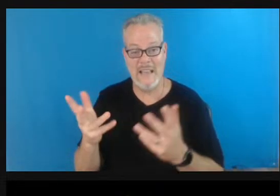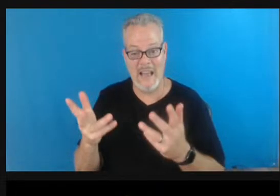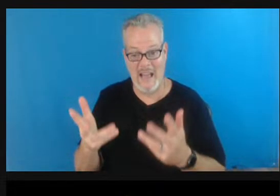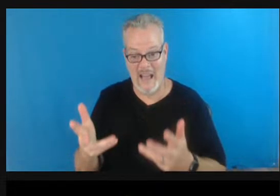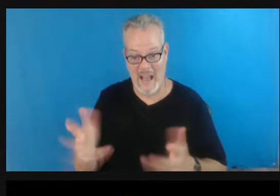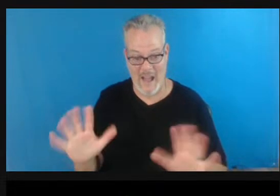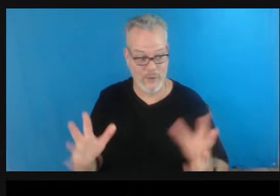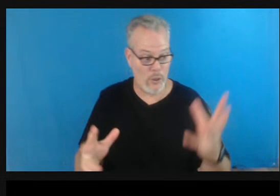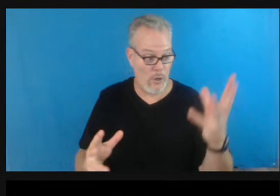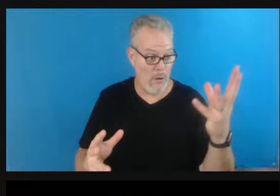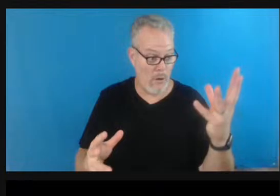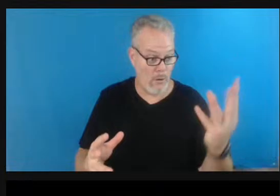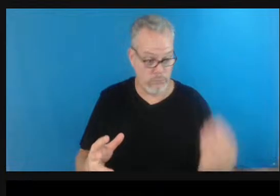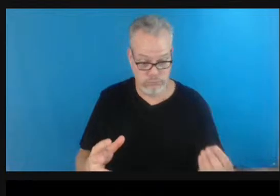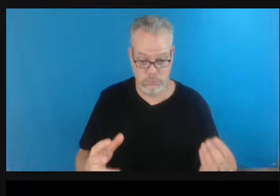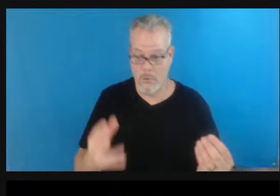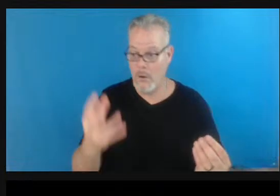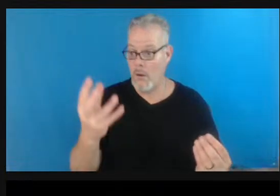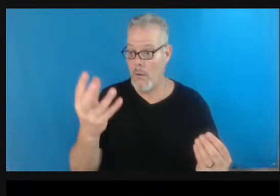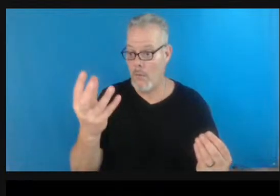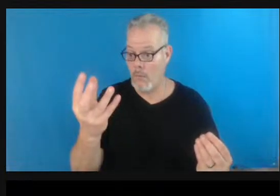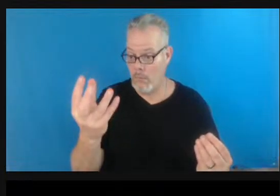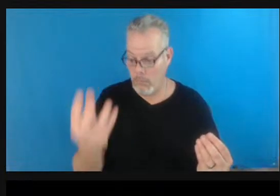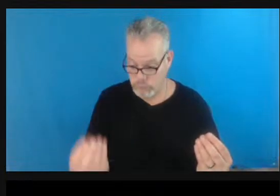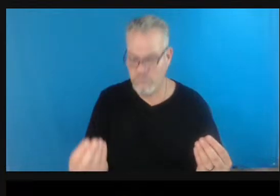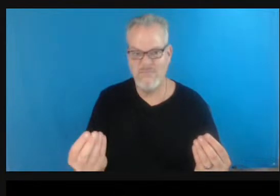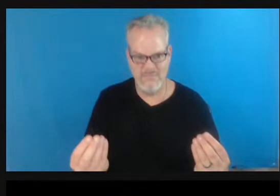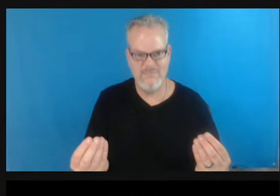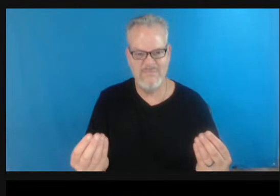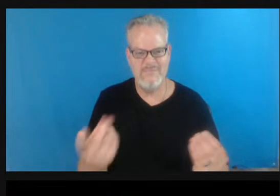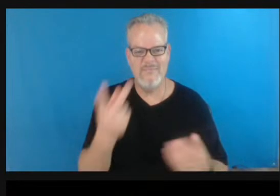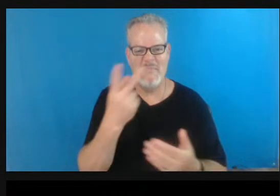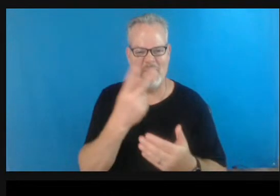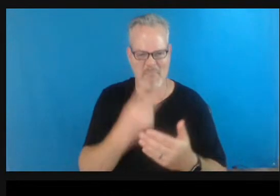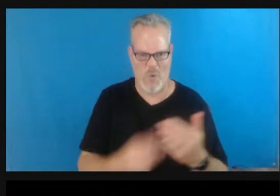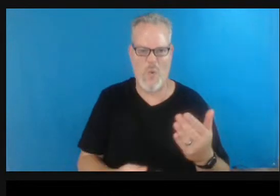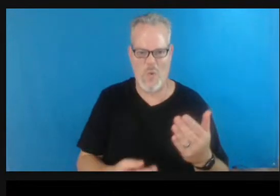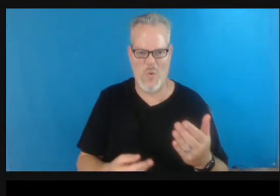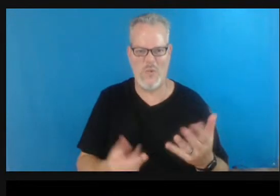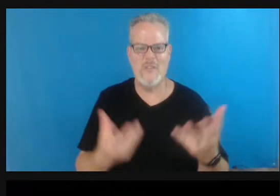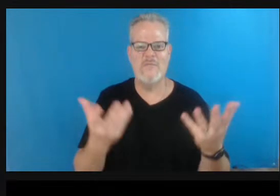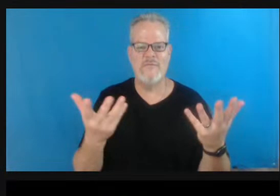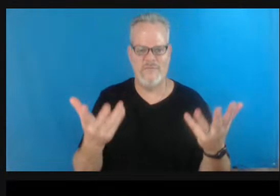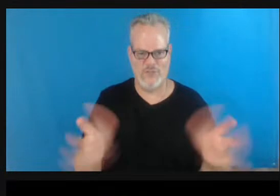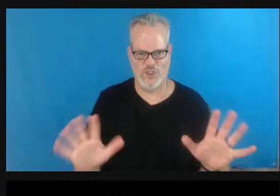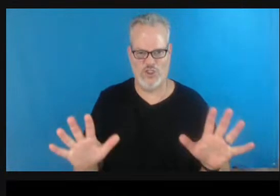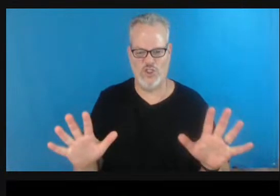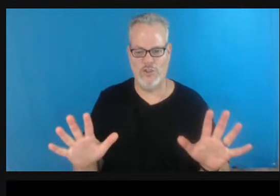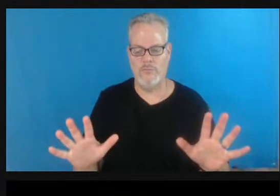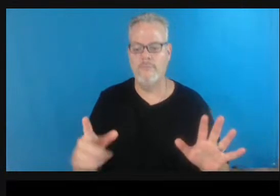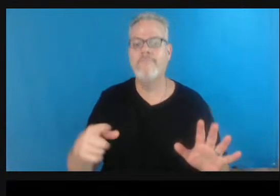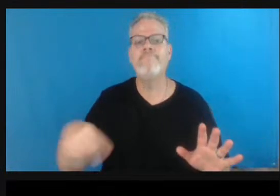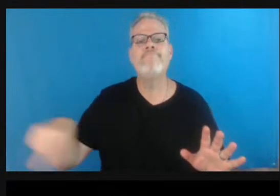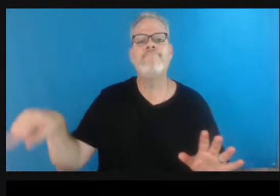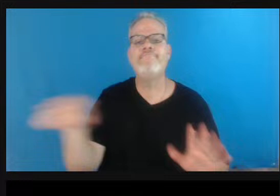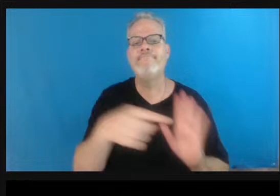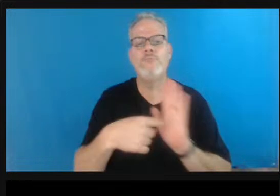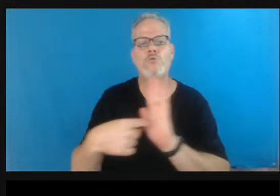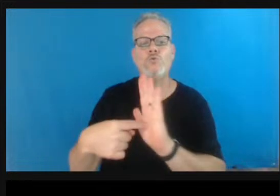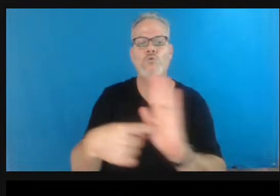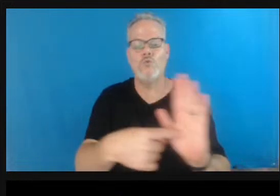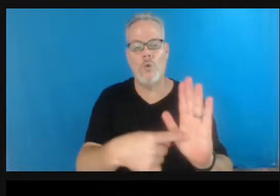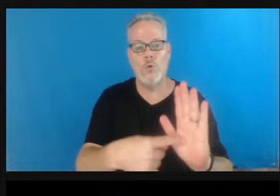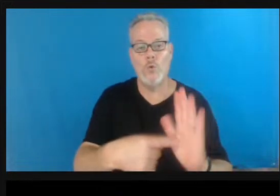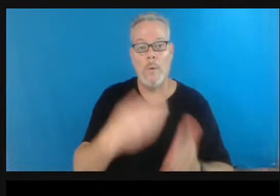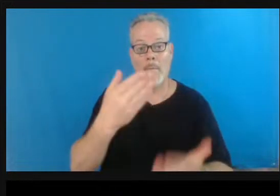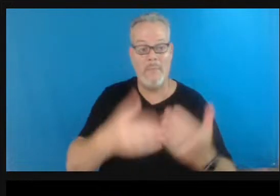south vent was sort of just before that, the south vent also ends. This is just to show us, in case anyone was wondering if the south vent maybe was